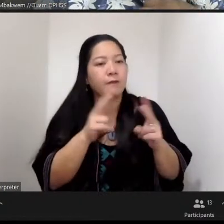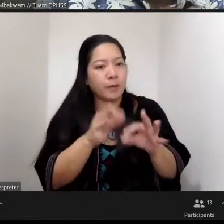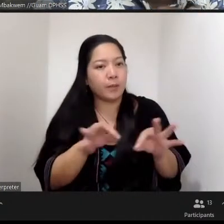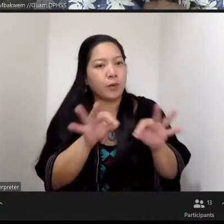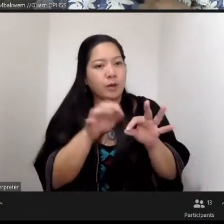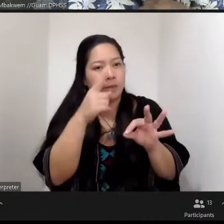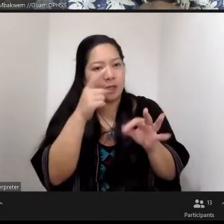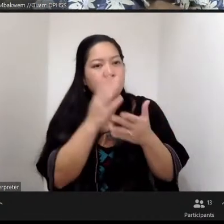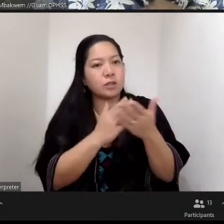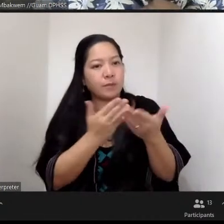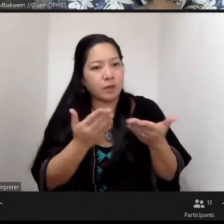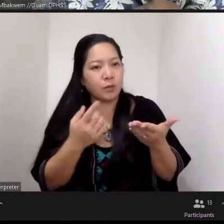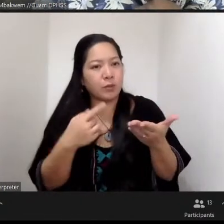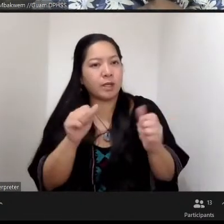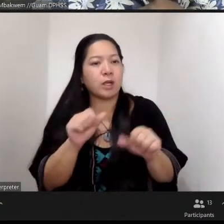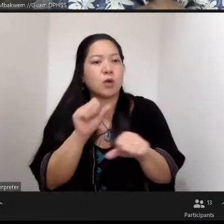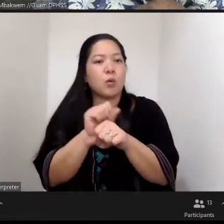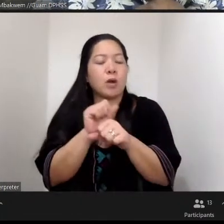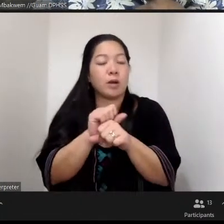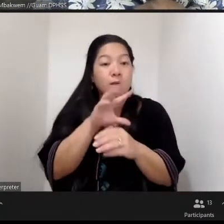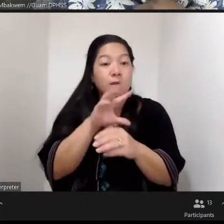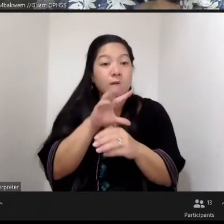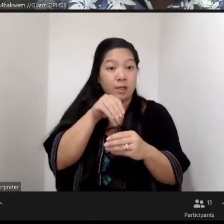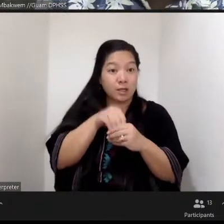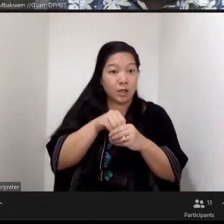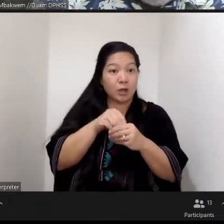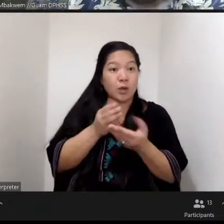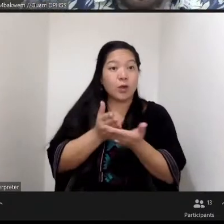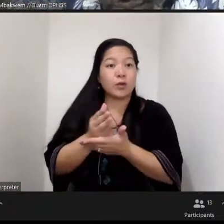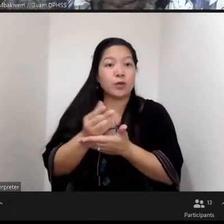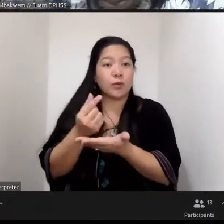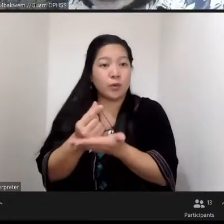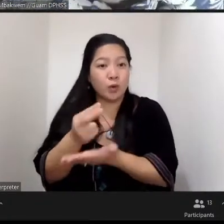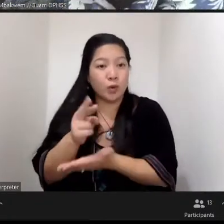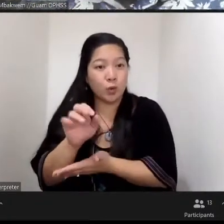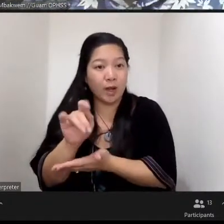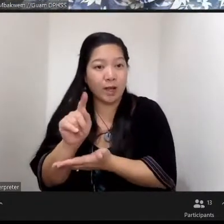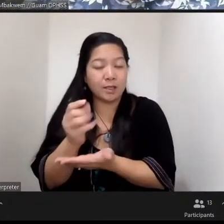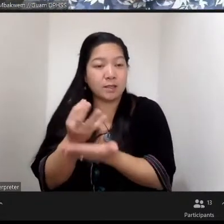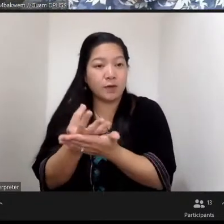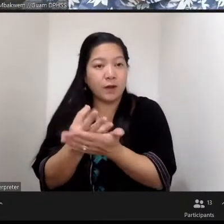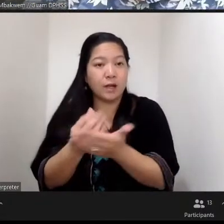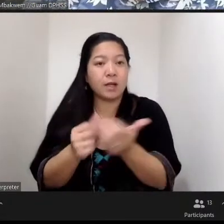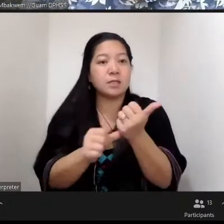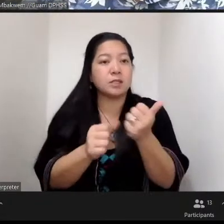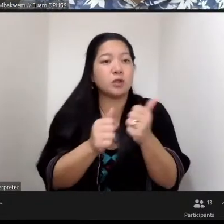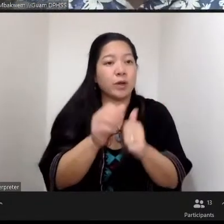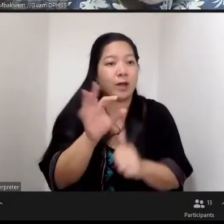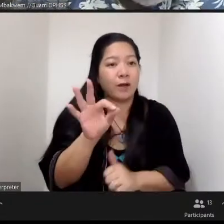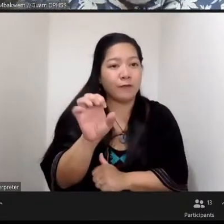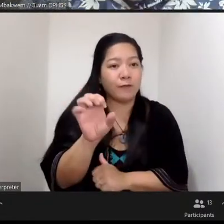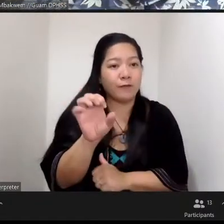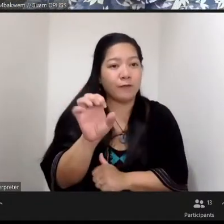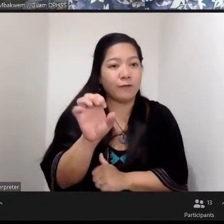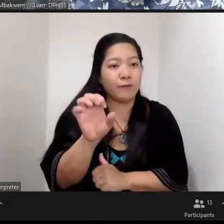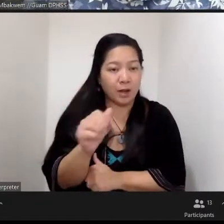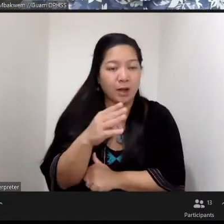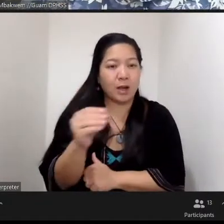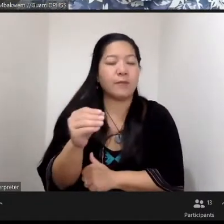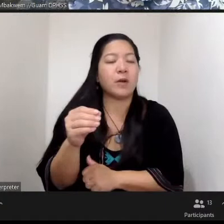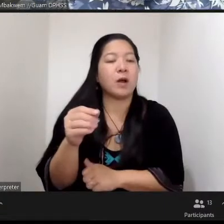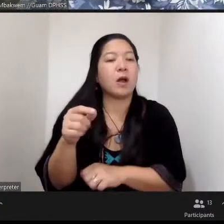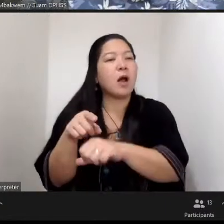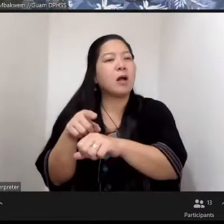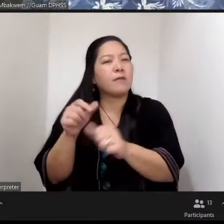things that we can work internally through grants, through assistance with FEMA, or kind of a long-term strategy, but